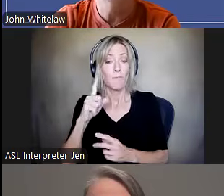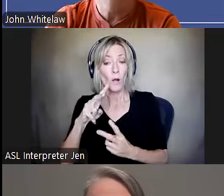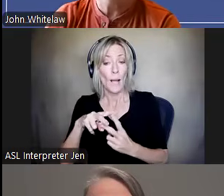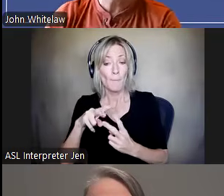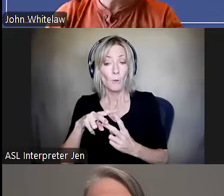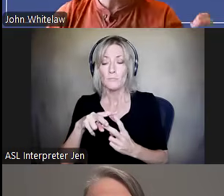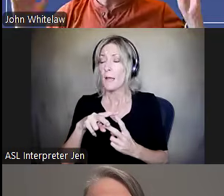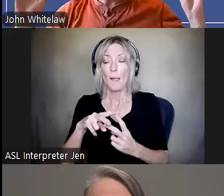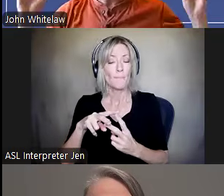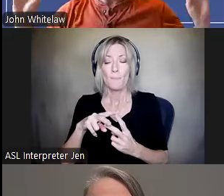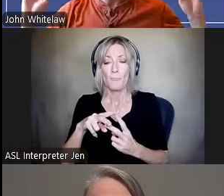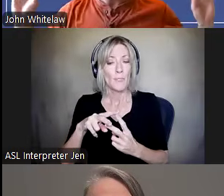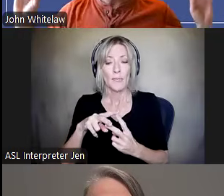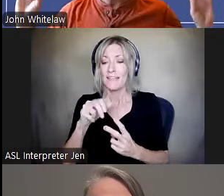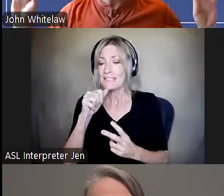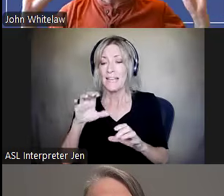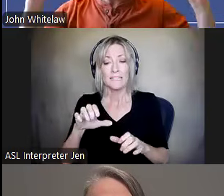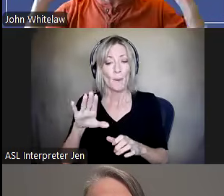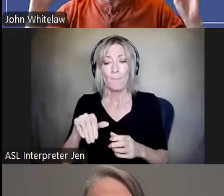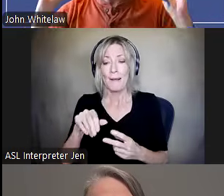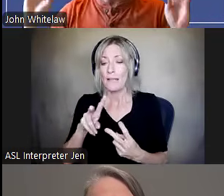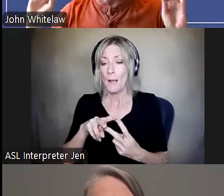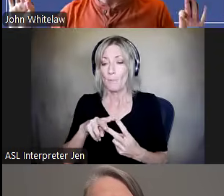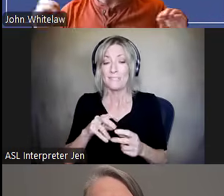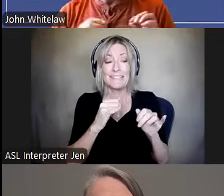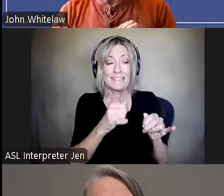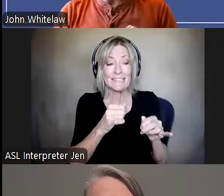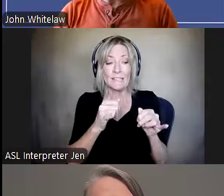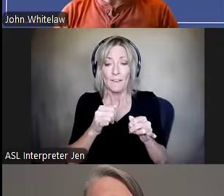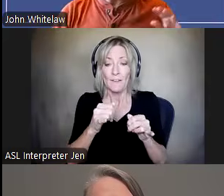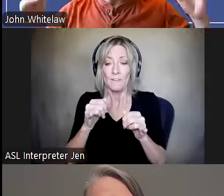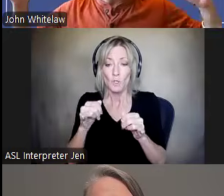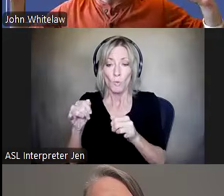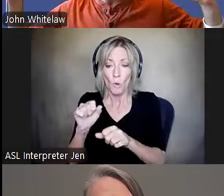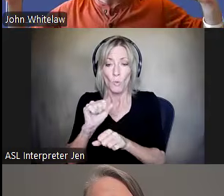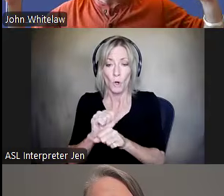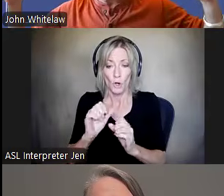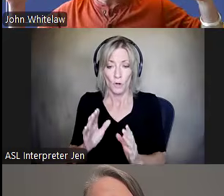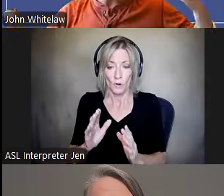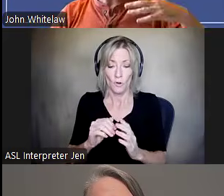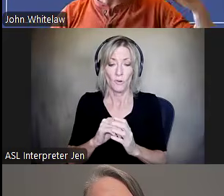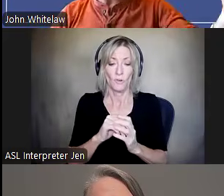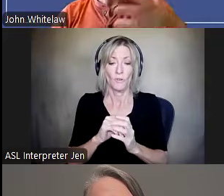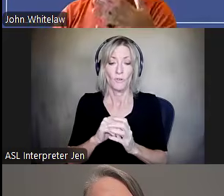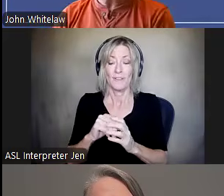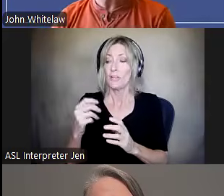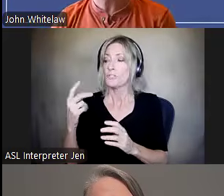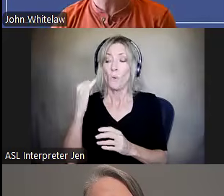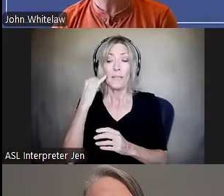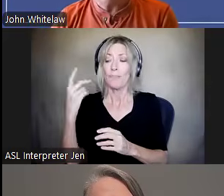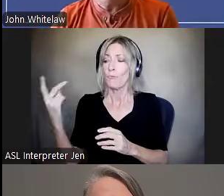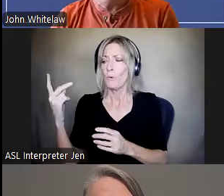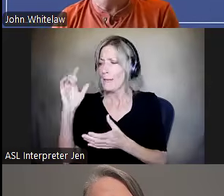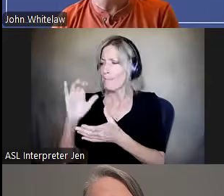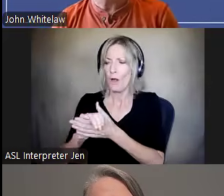done it is not done by couples. It's each individual worker. So it's not so again, Kate and I get married a lot at these